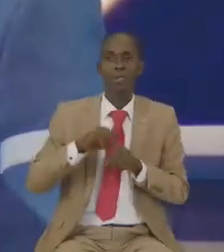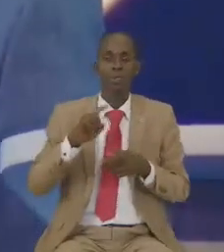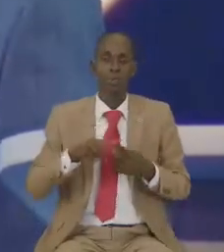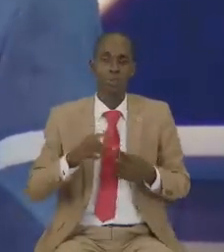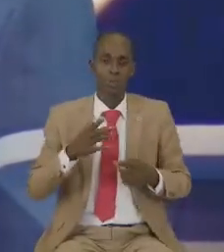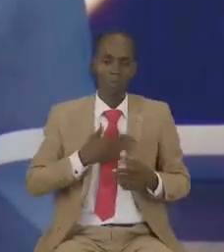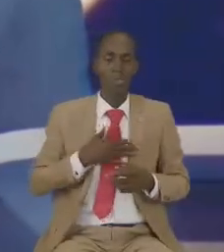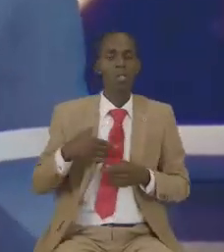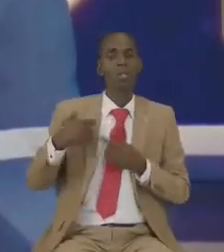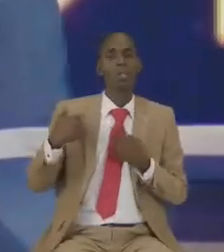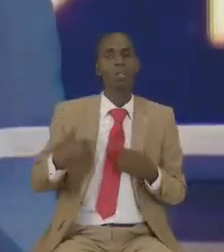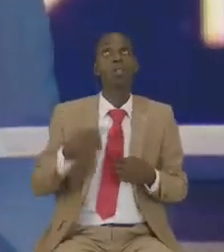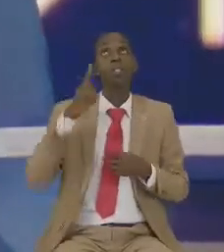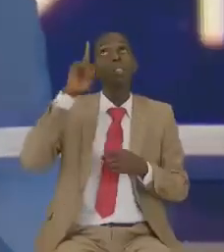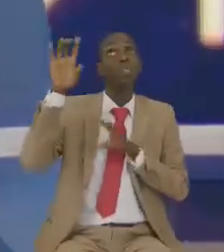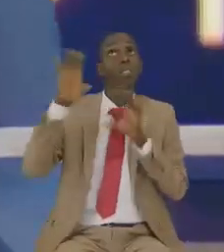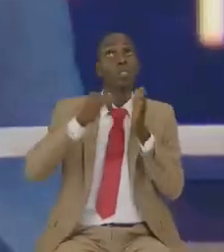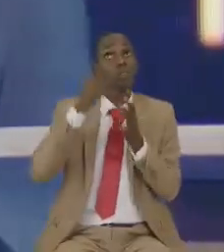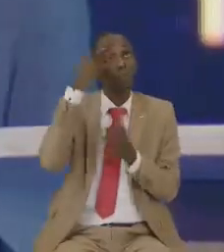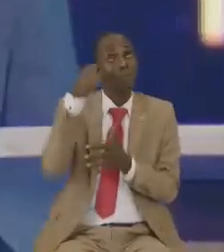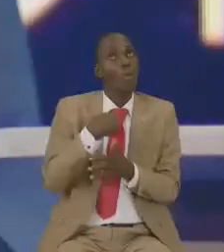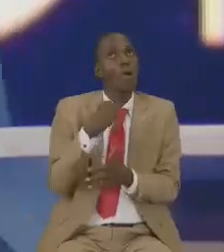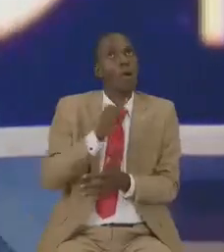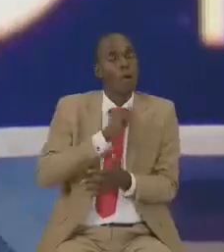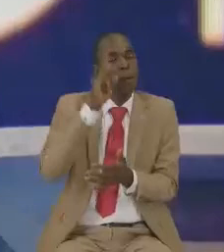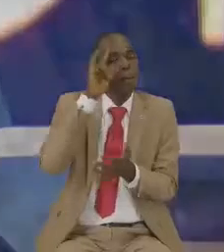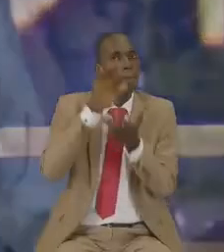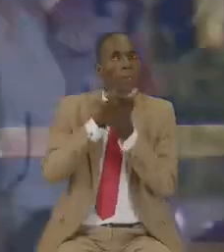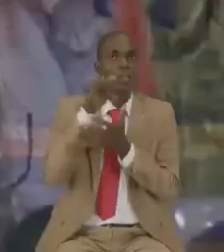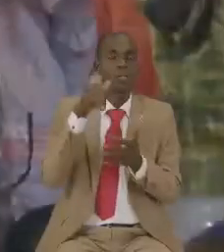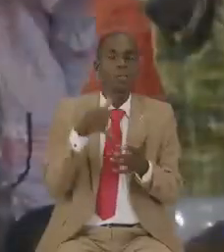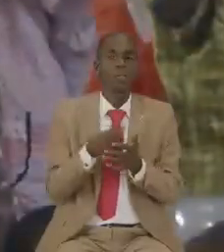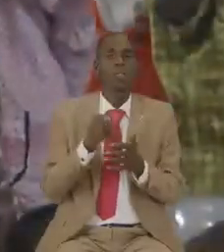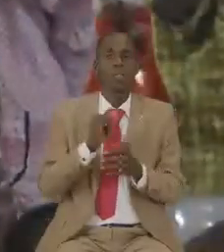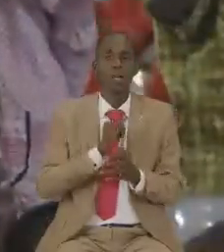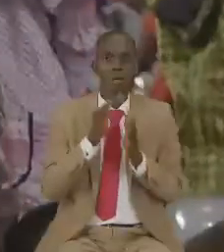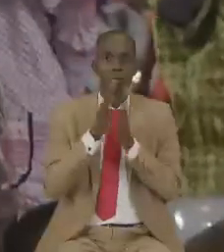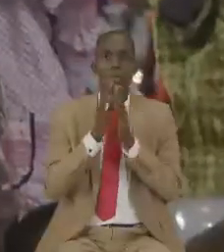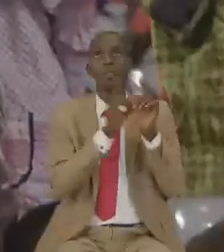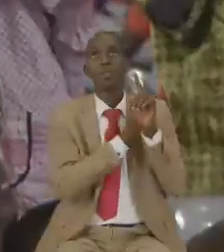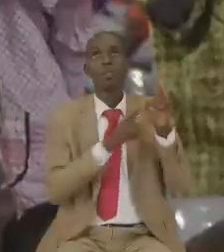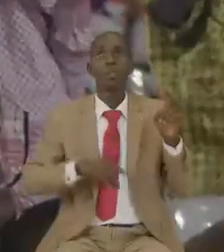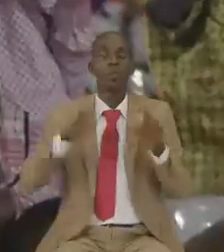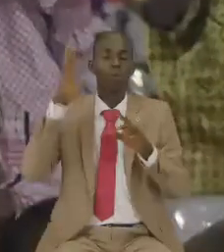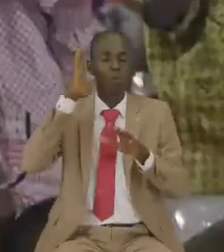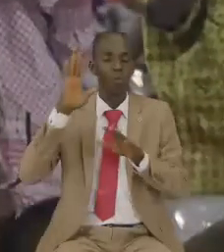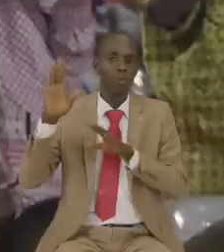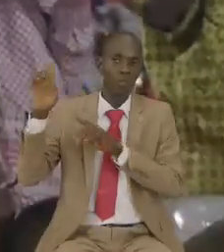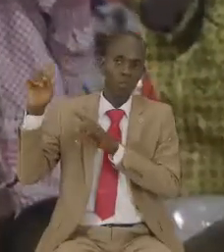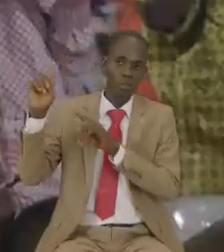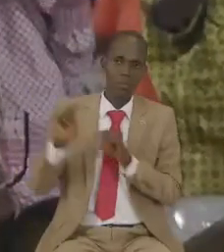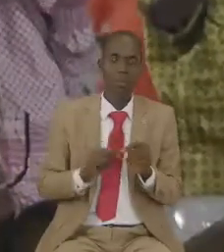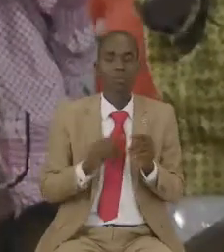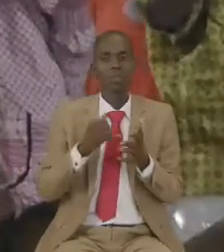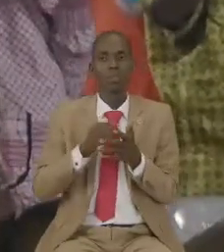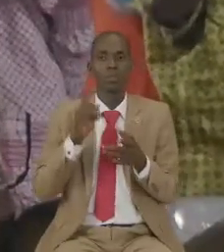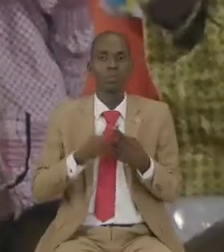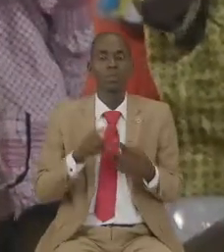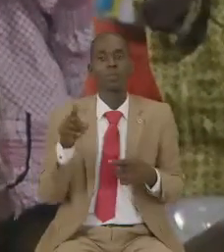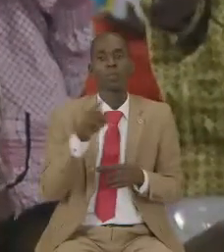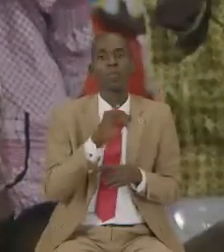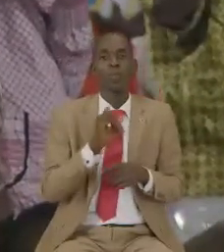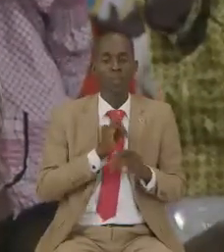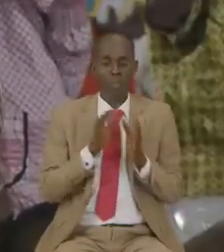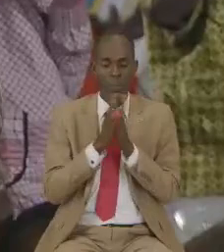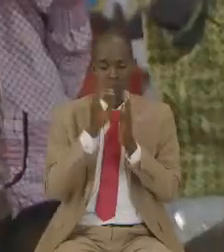did it for me. I believe it. I pray, Lord, it be transferred to my account. I'm praying for you